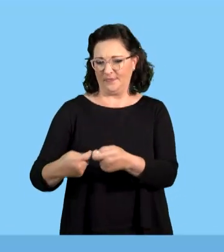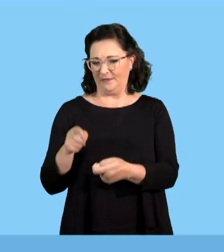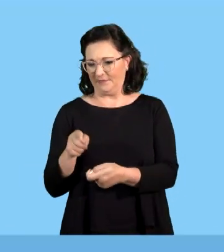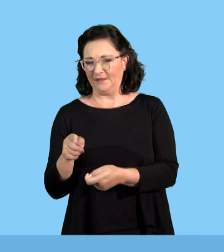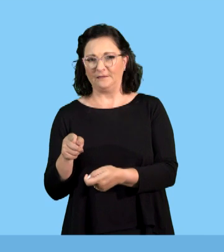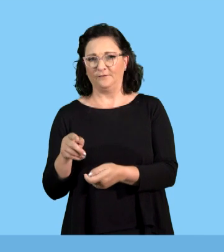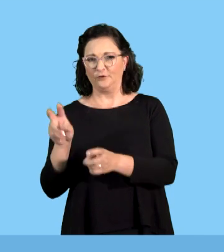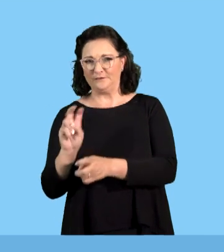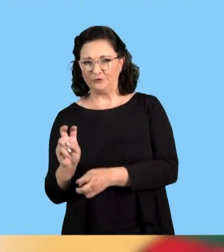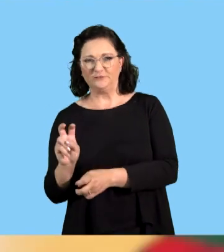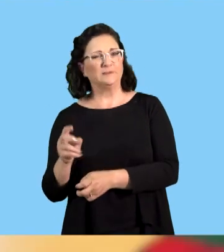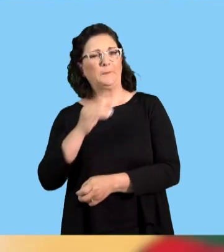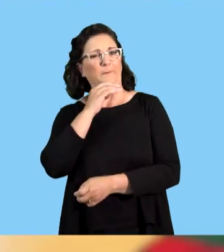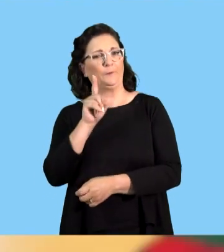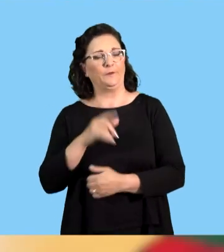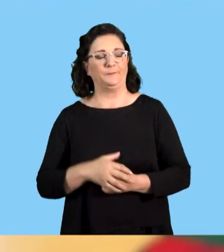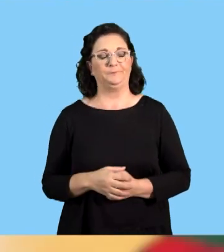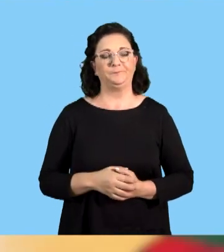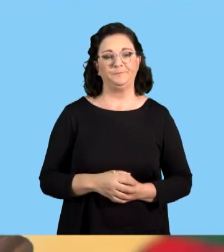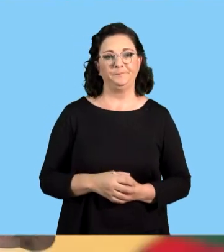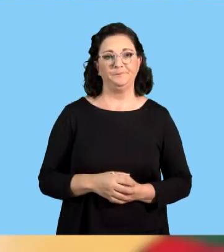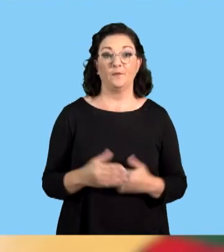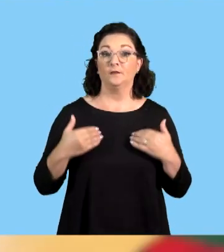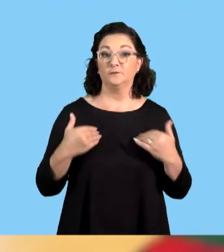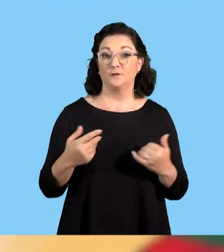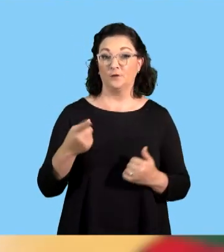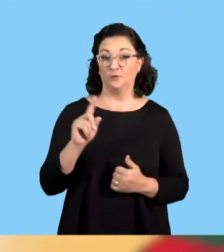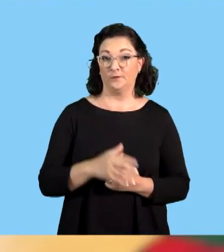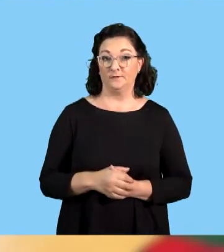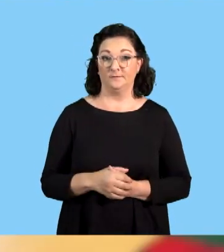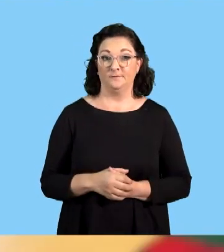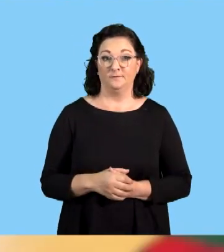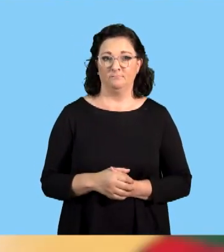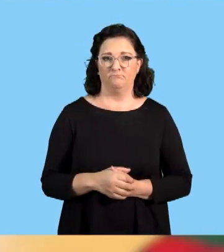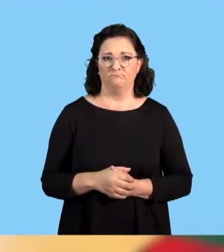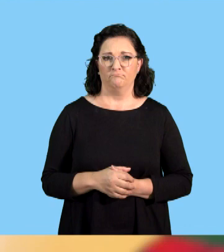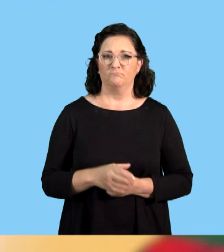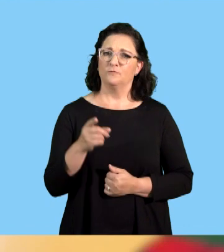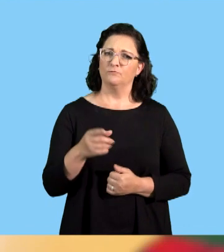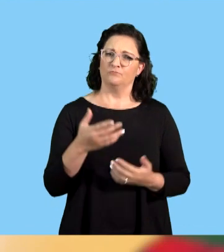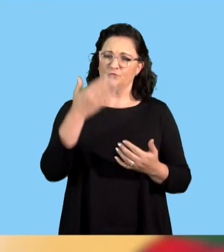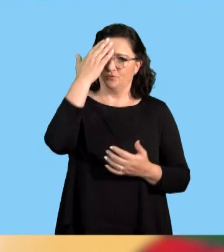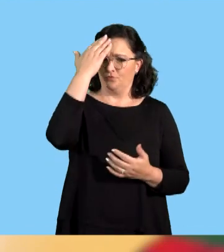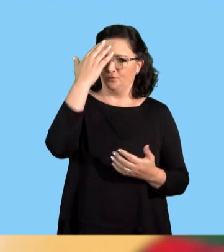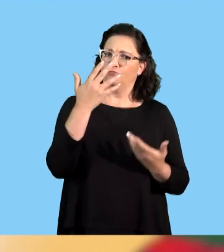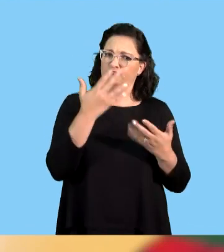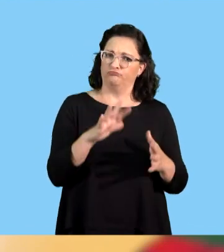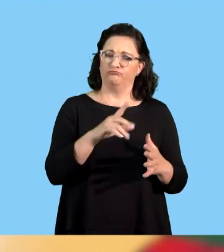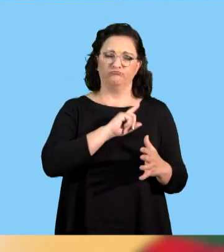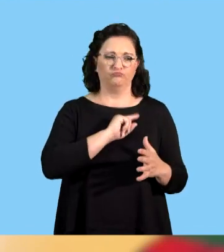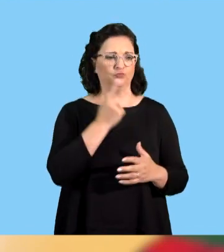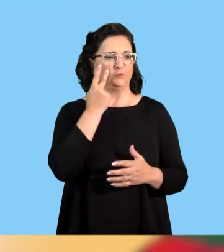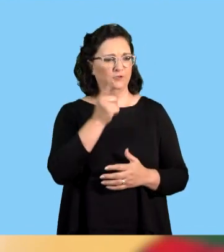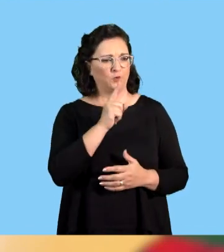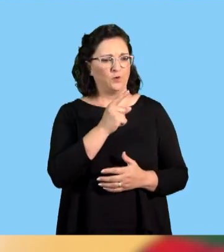mean by those two concepts? So now to start, there are certain things that you already know that whenever someone